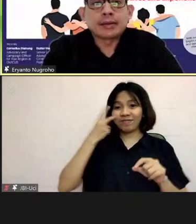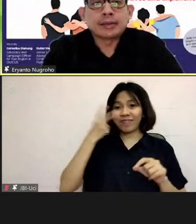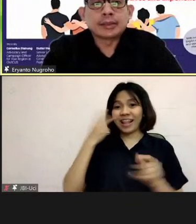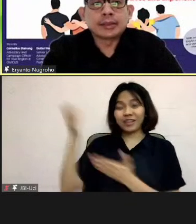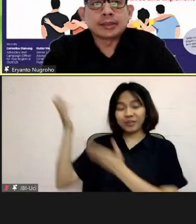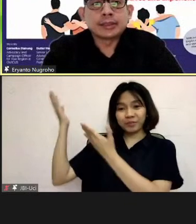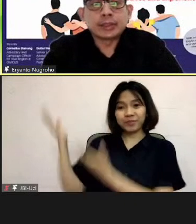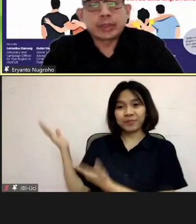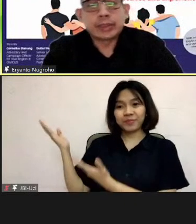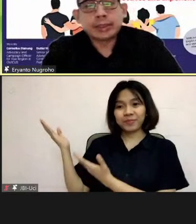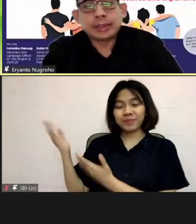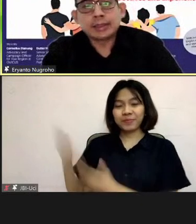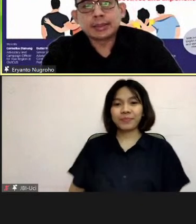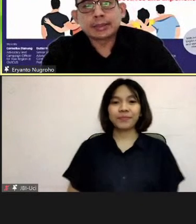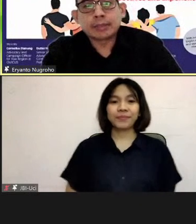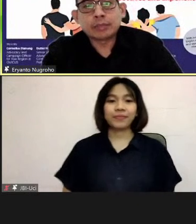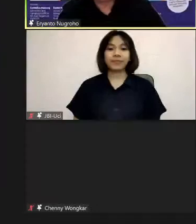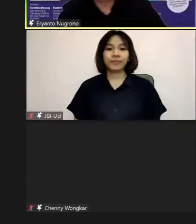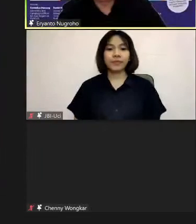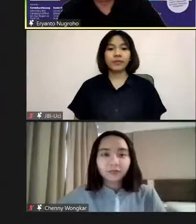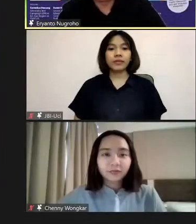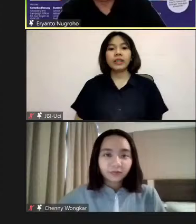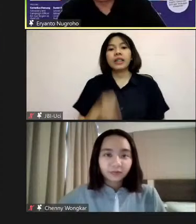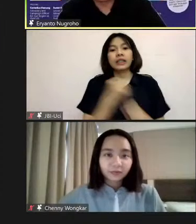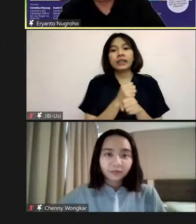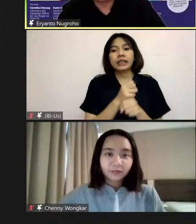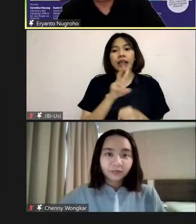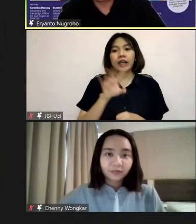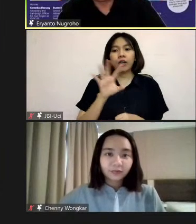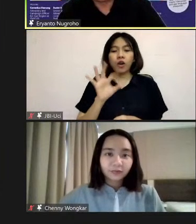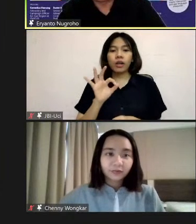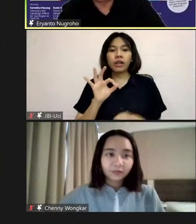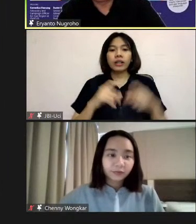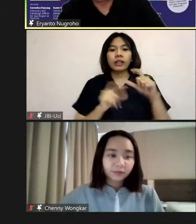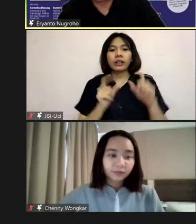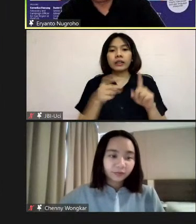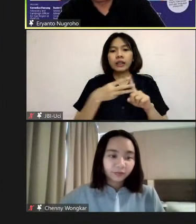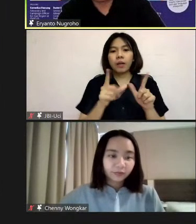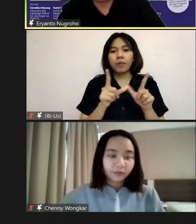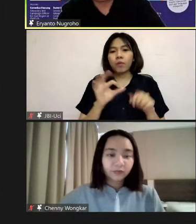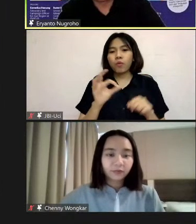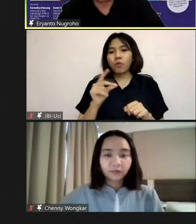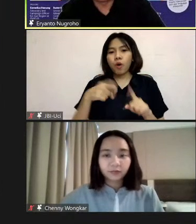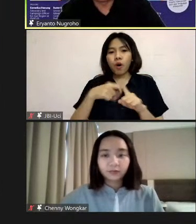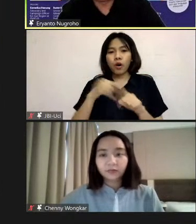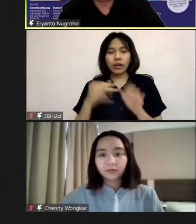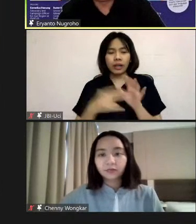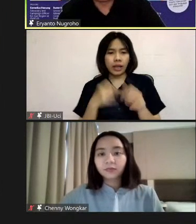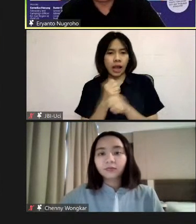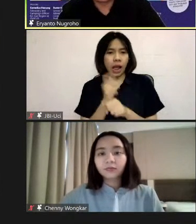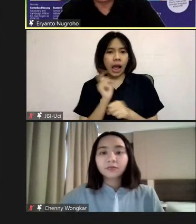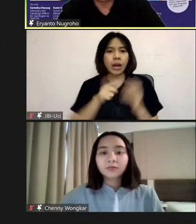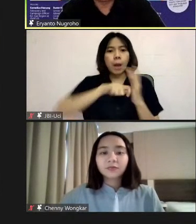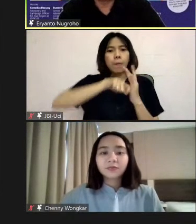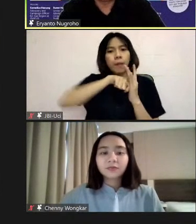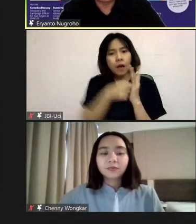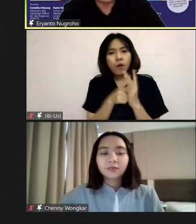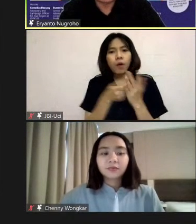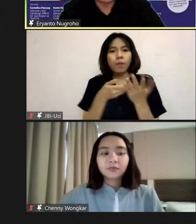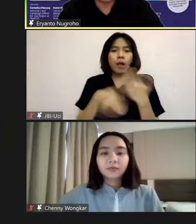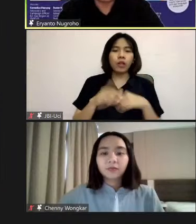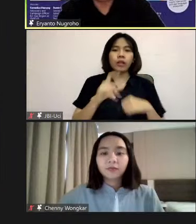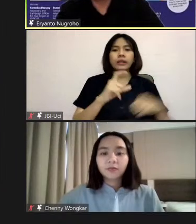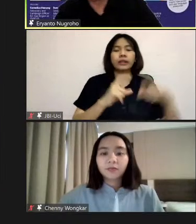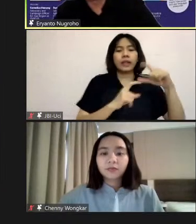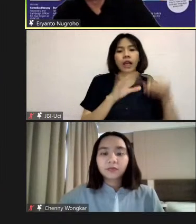The C20 Sub-Working Group on Civic Space is a platform through which CSO and civil